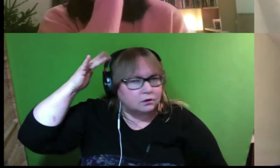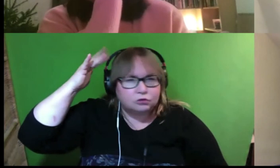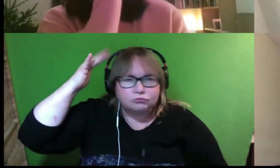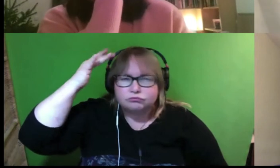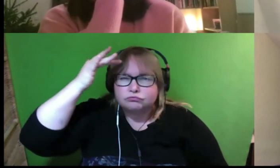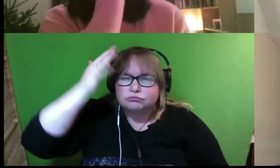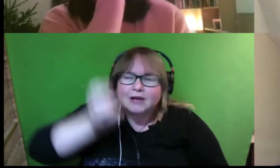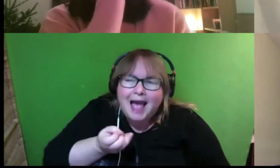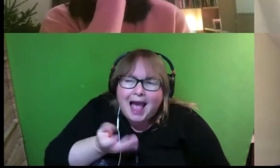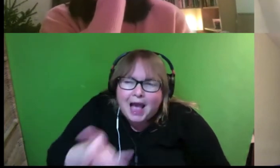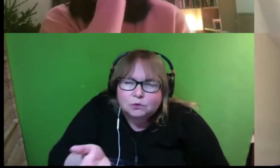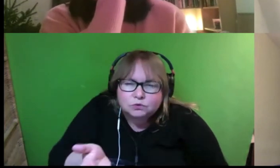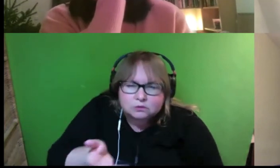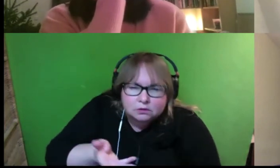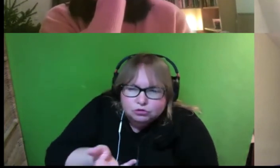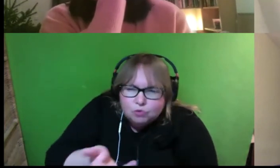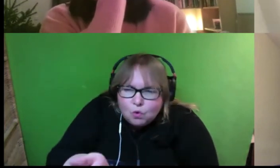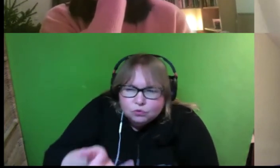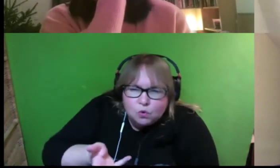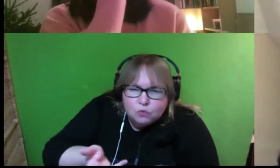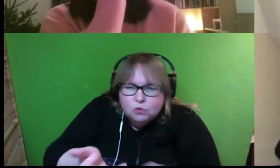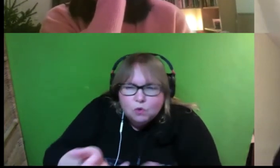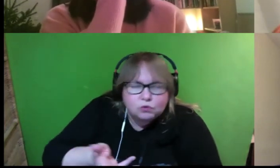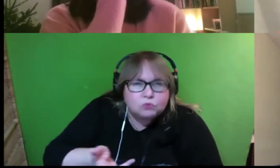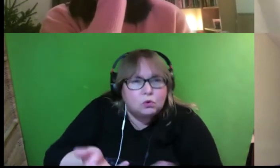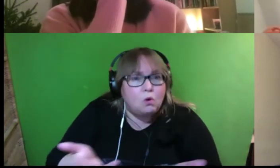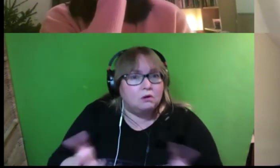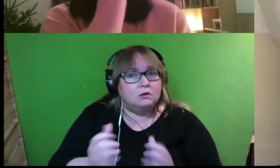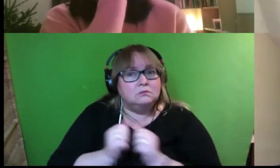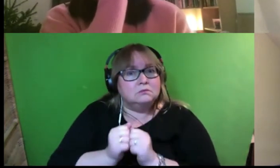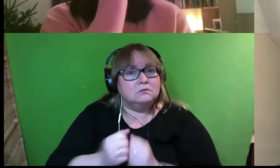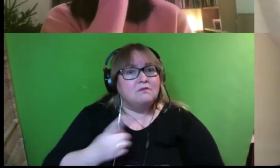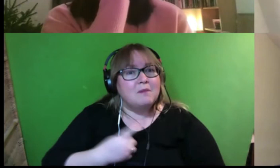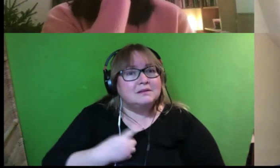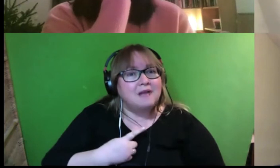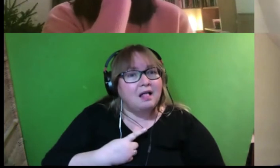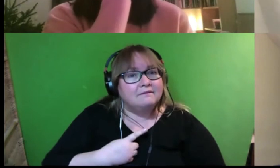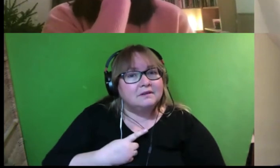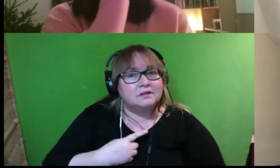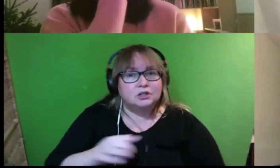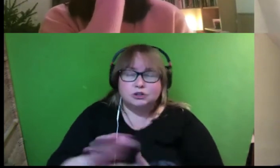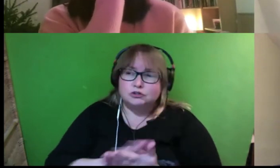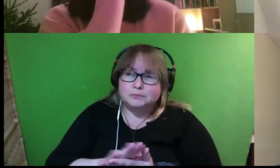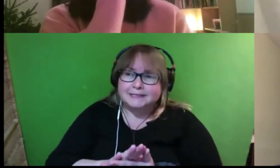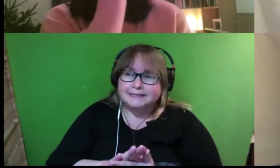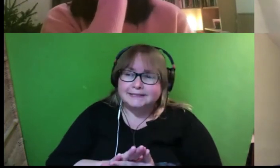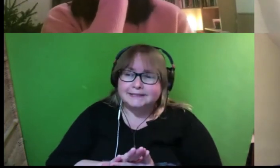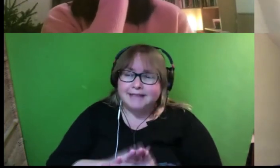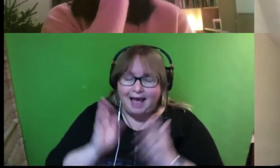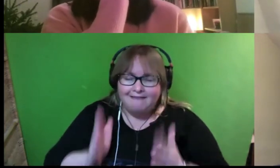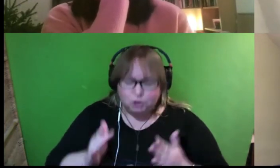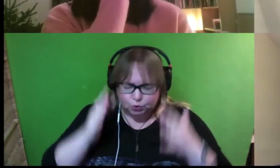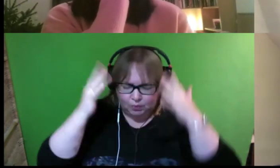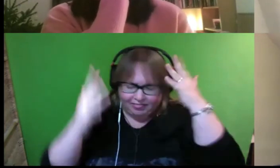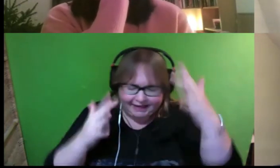even in the lead up to this conversation, it was an opportunity for me to bring certain things together in my own mind. It was a really good exercise